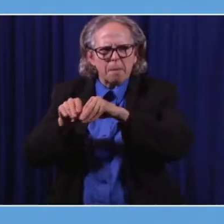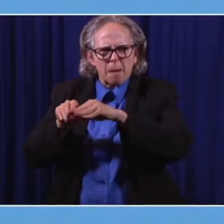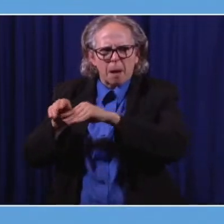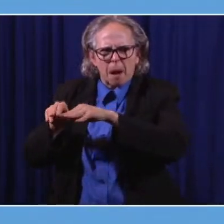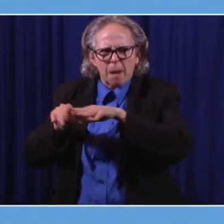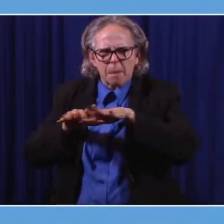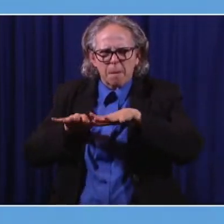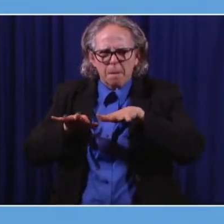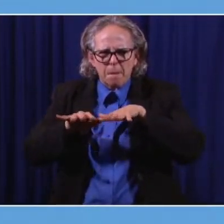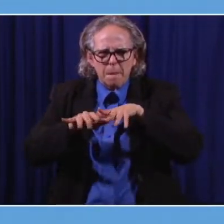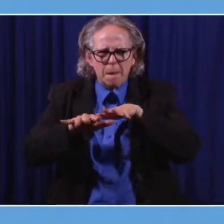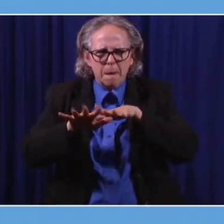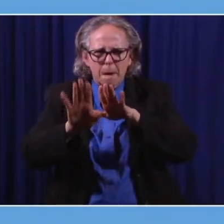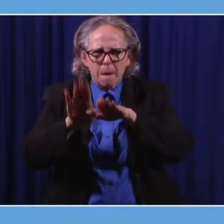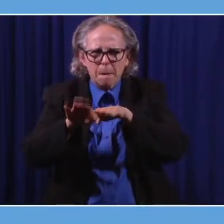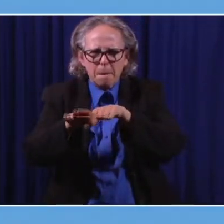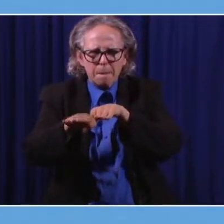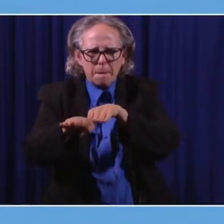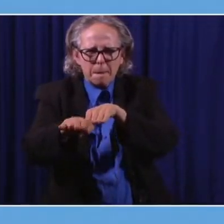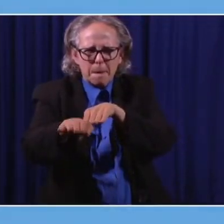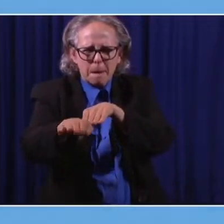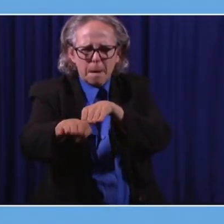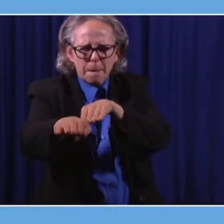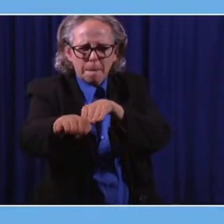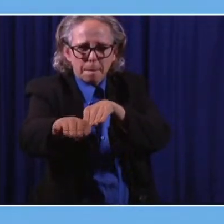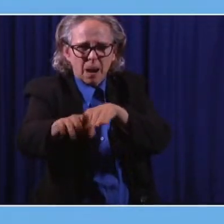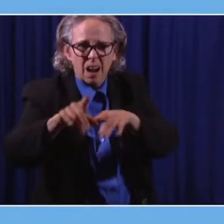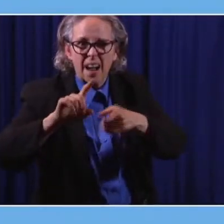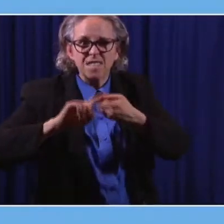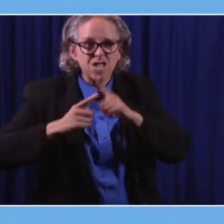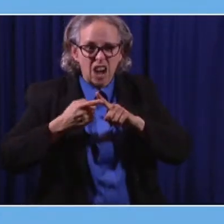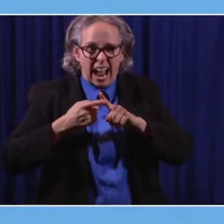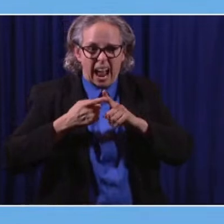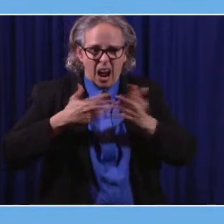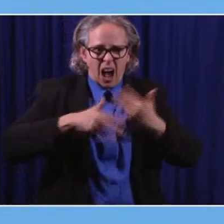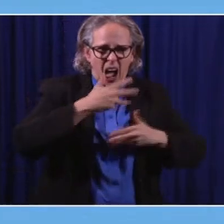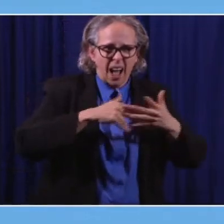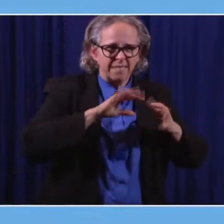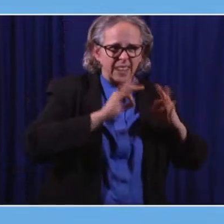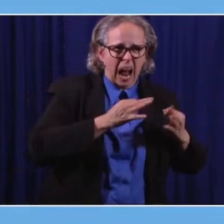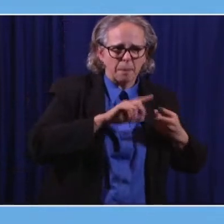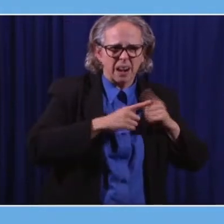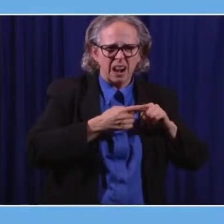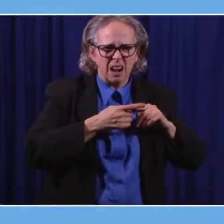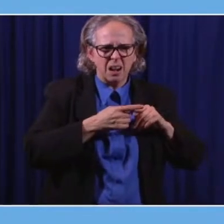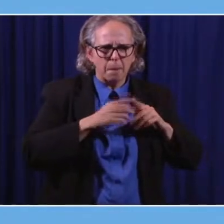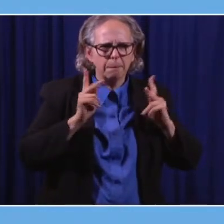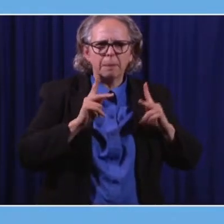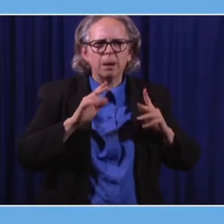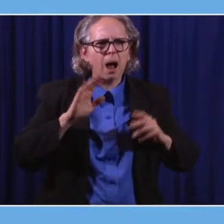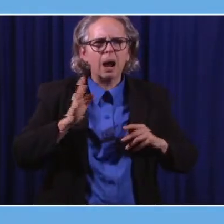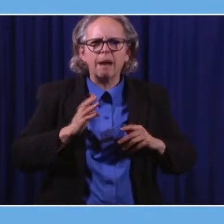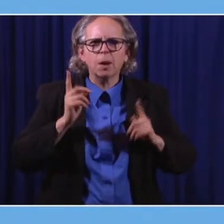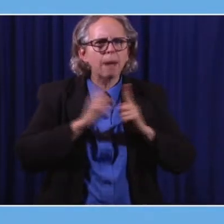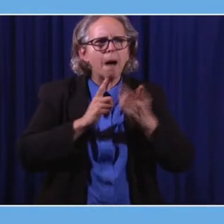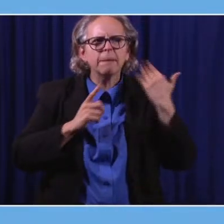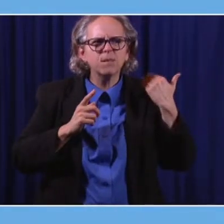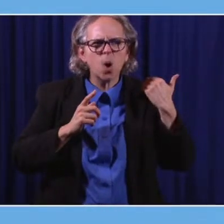the people in your circle and people you've never met. So remember, don't let